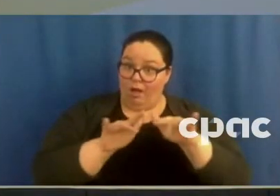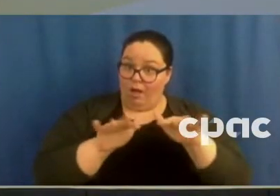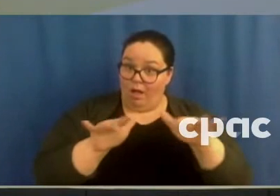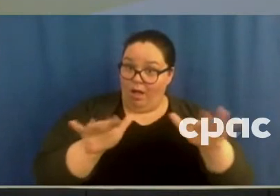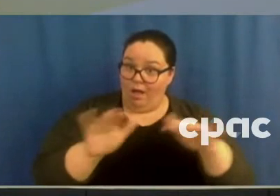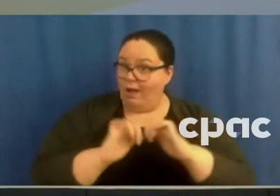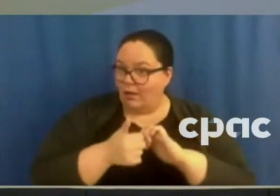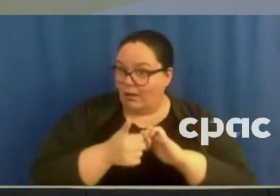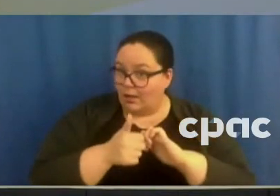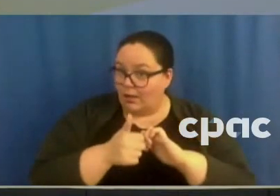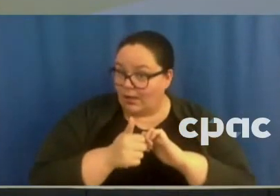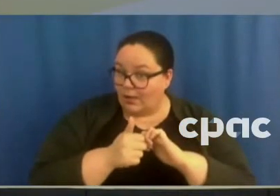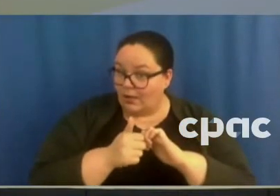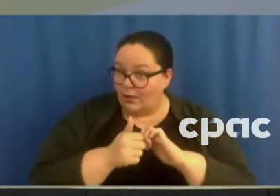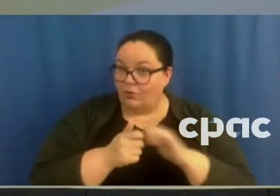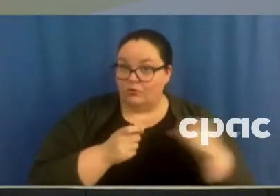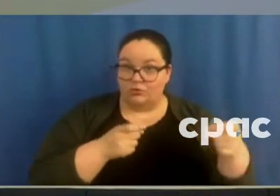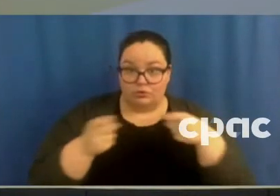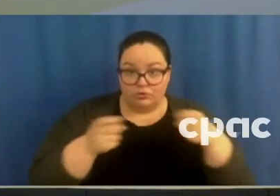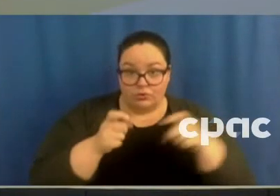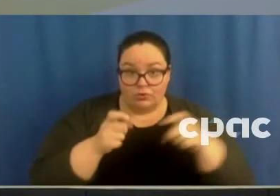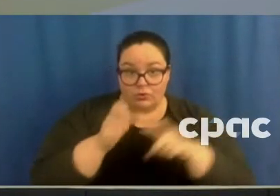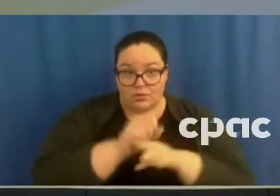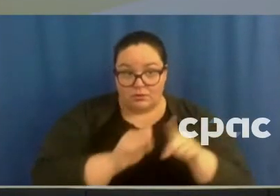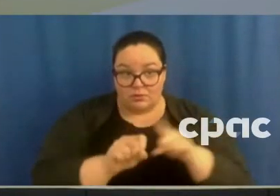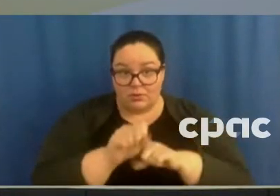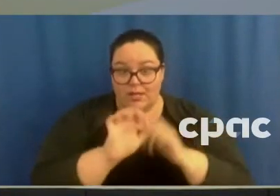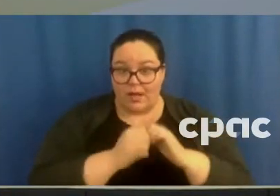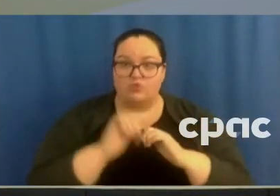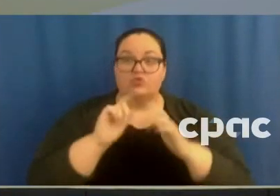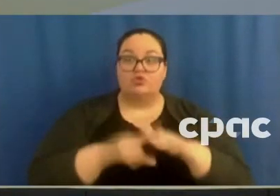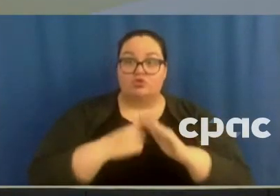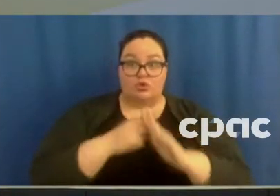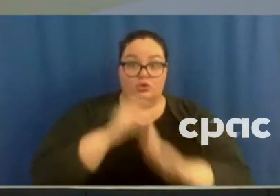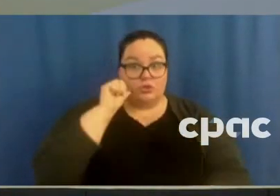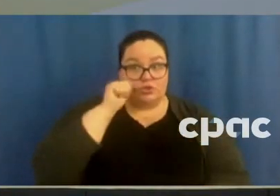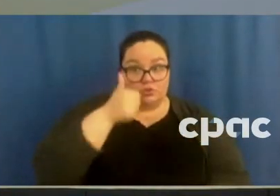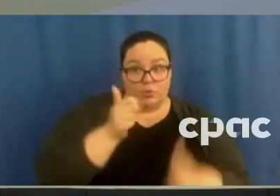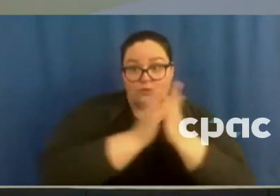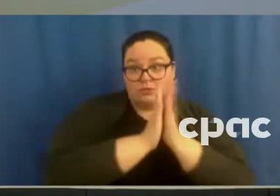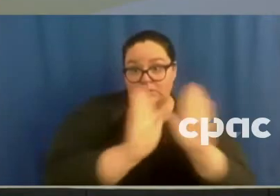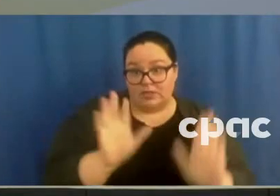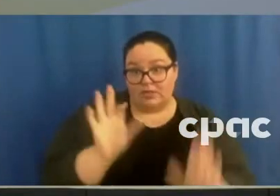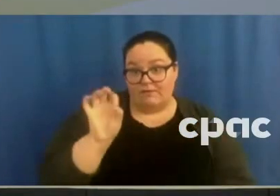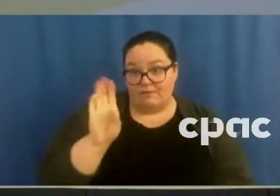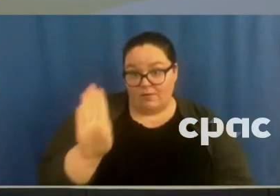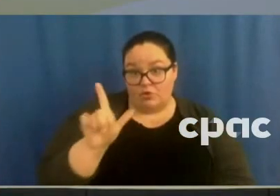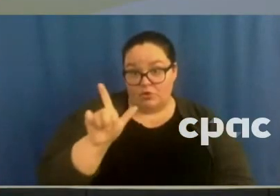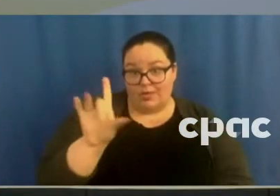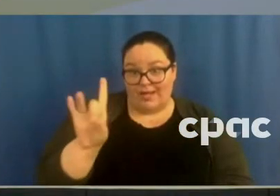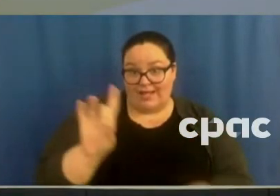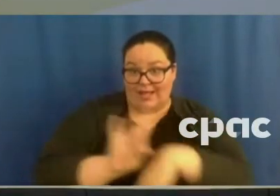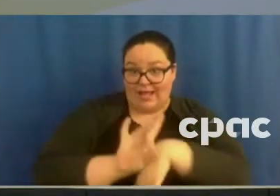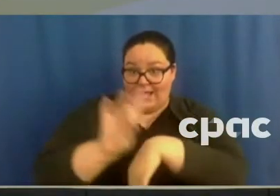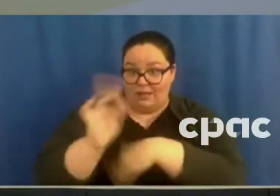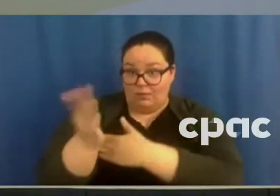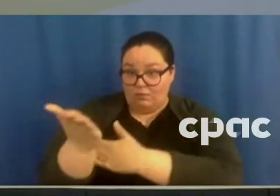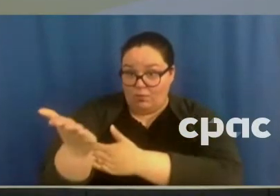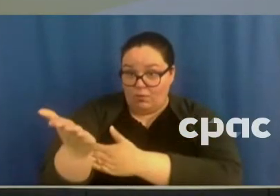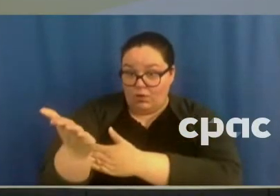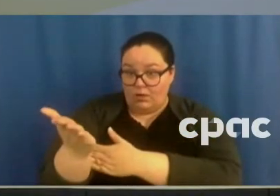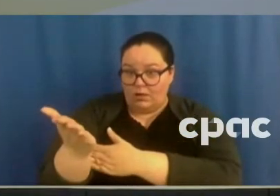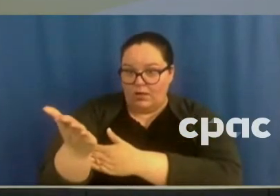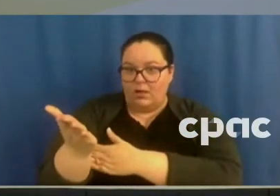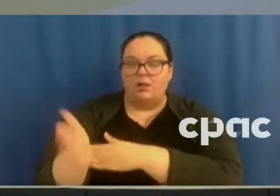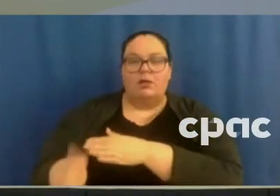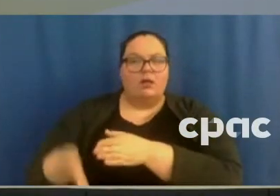current outbreak under control, effective tomorrow, Sunday, February 28th at 8 a.m., and